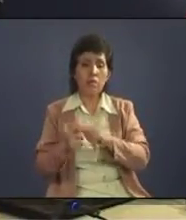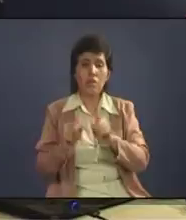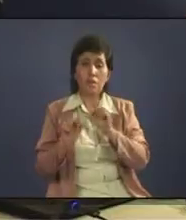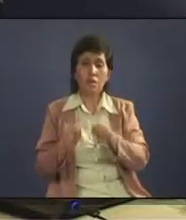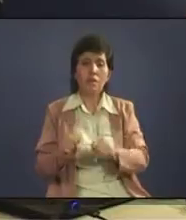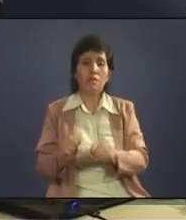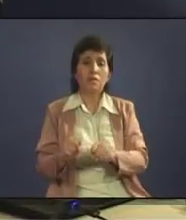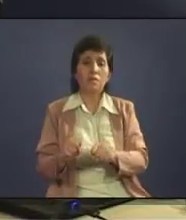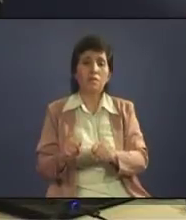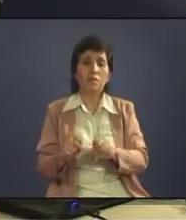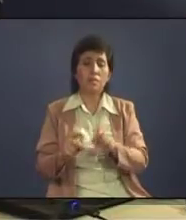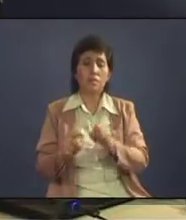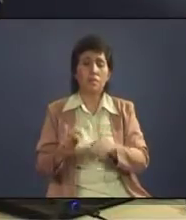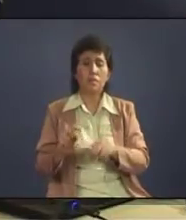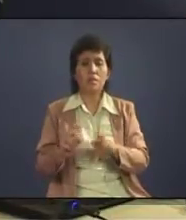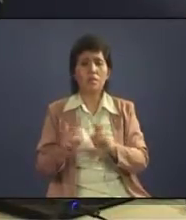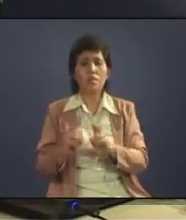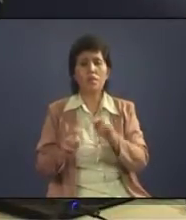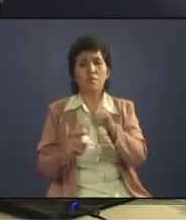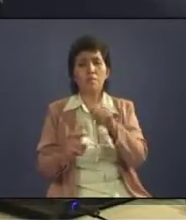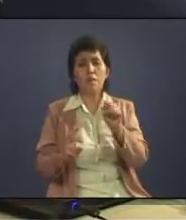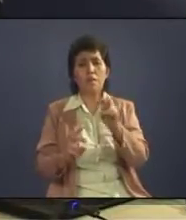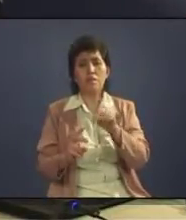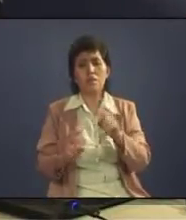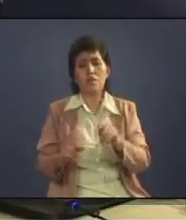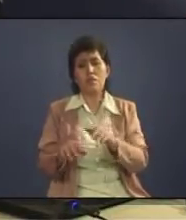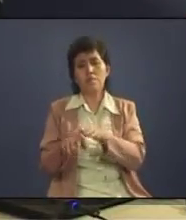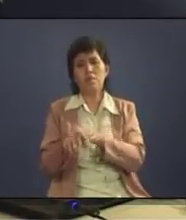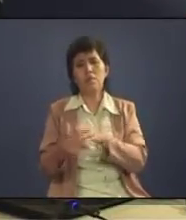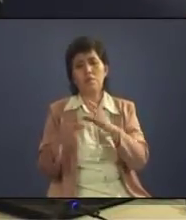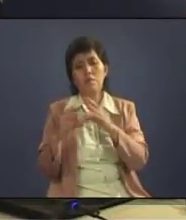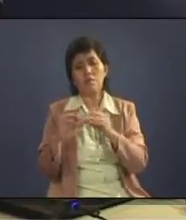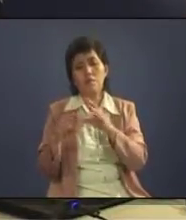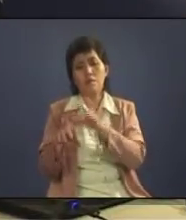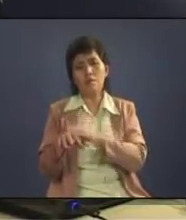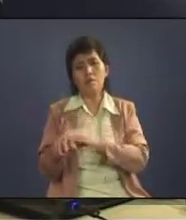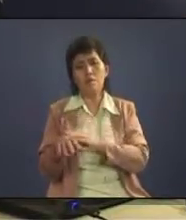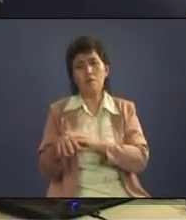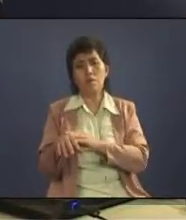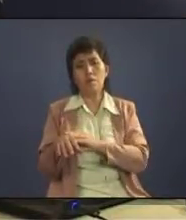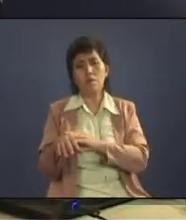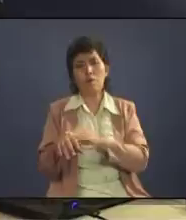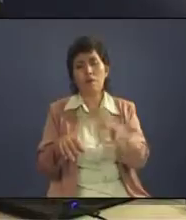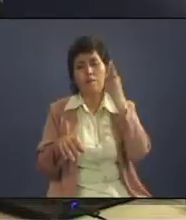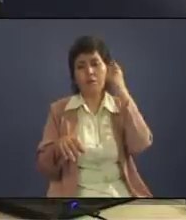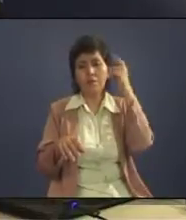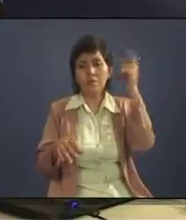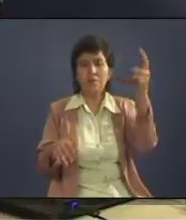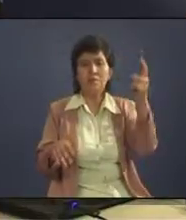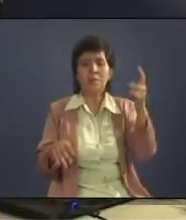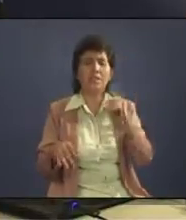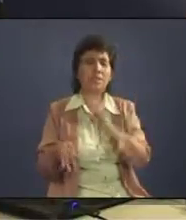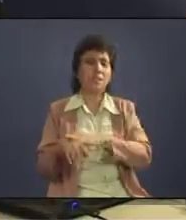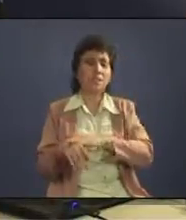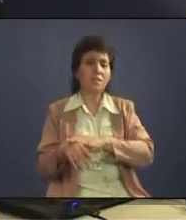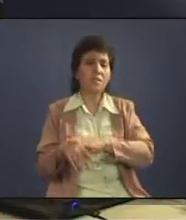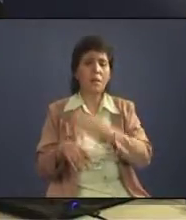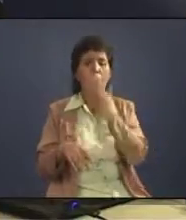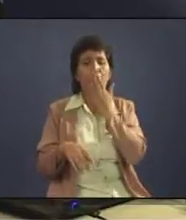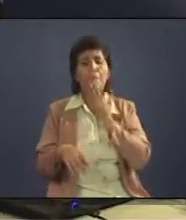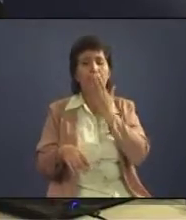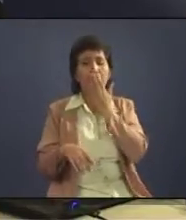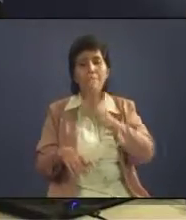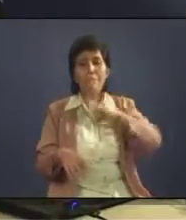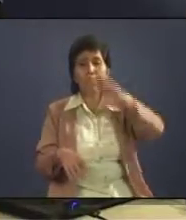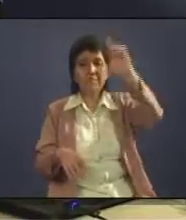very passionate. A very passionate love, it happens during your honeymoon period. Okay, the first few months.